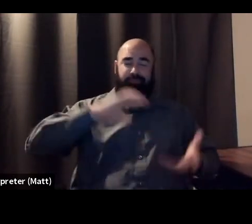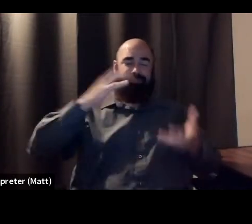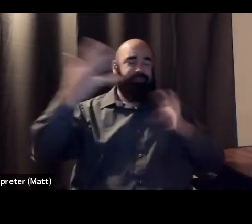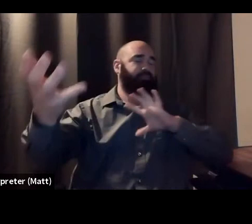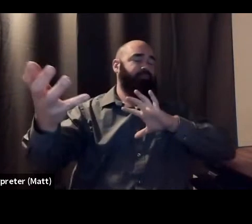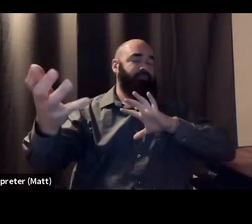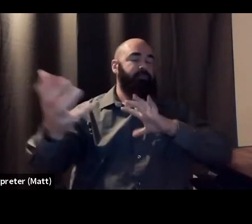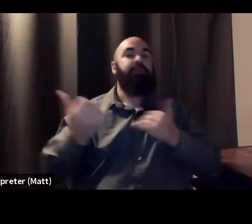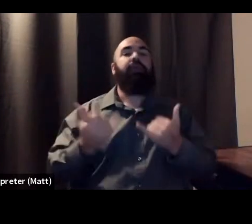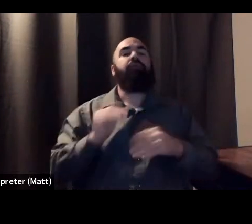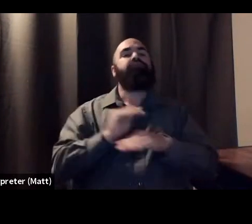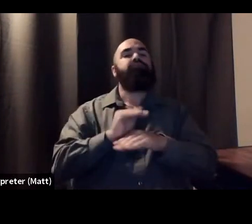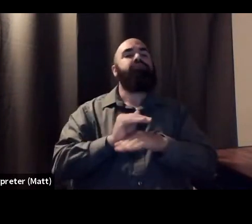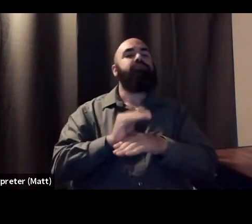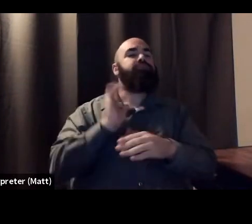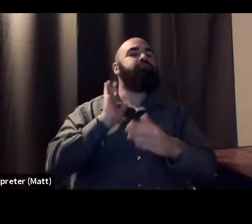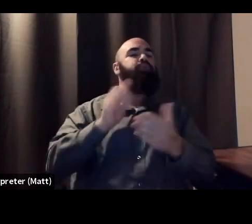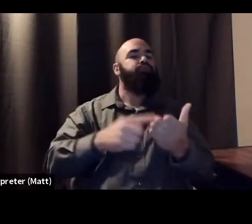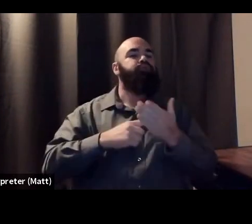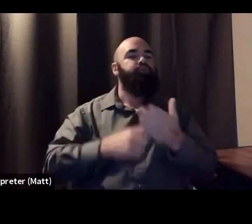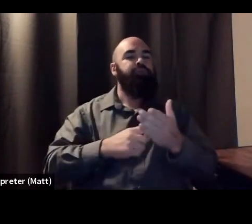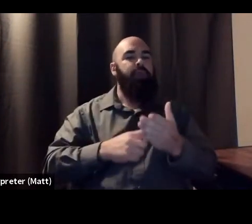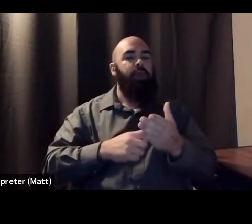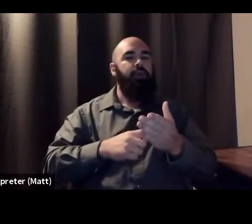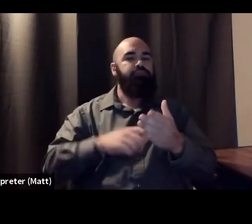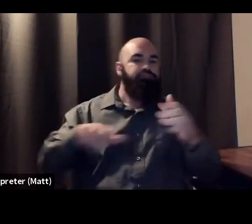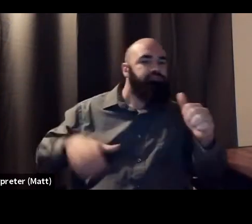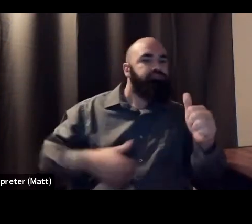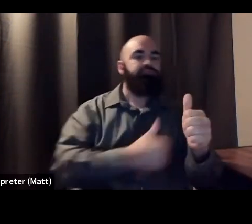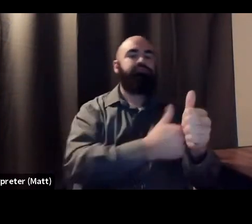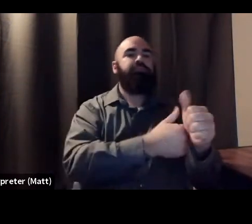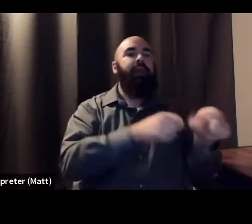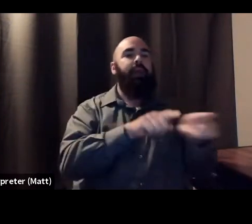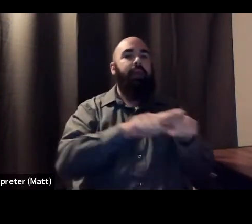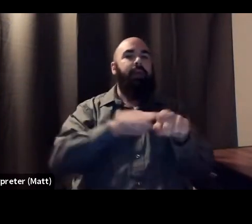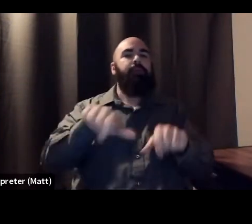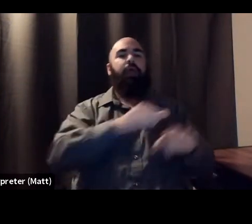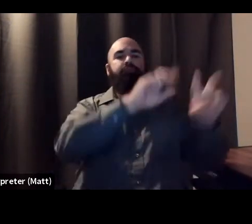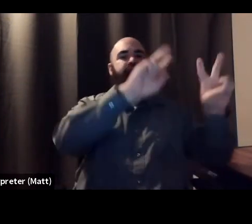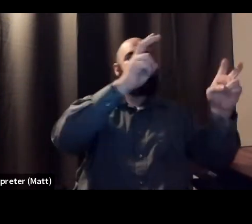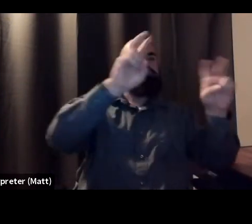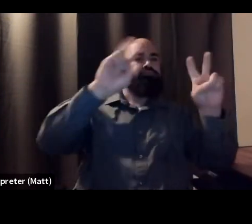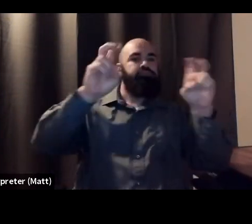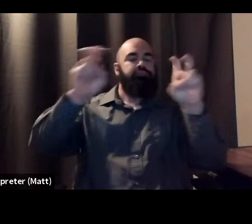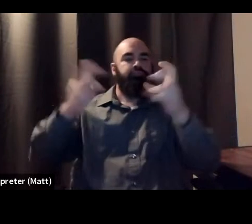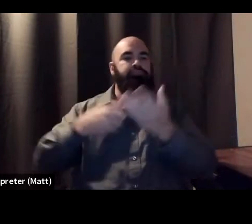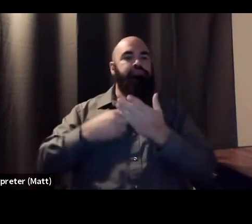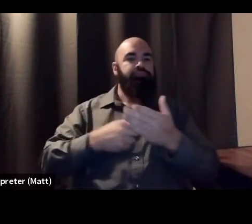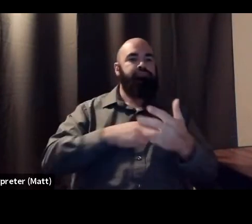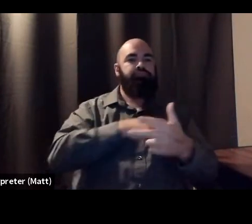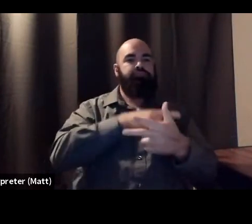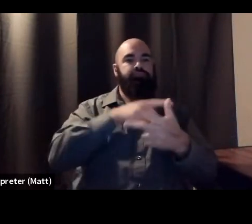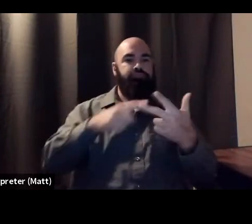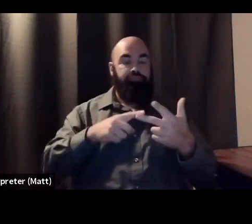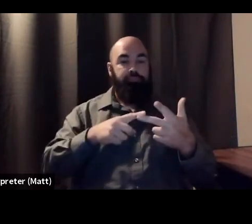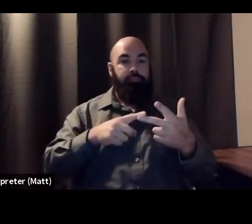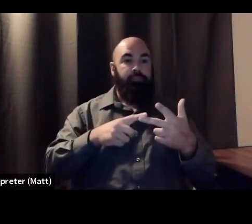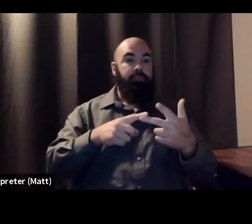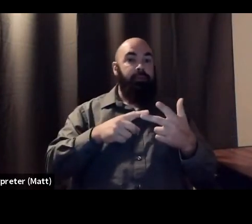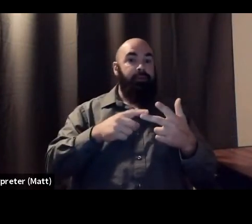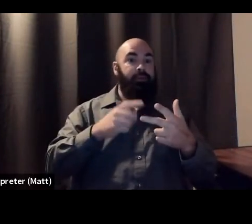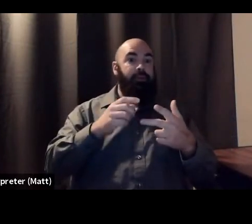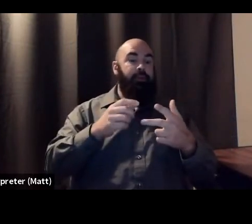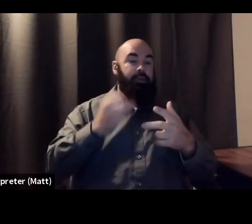opportunity to share a status update on many issues related to the pandemic, to include the prevalence of the virus in the